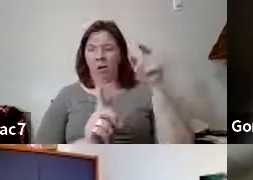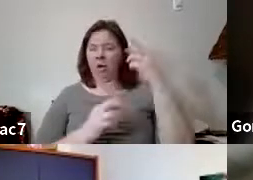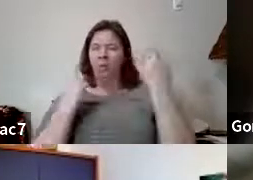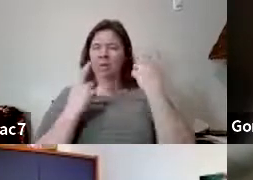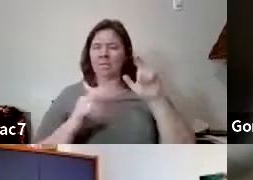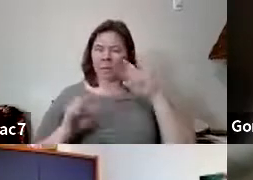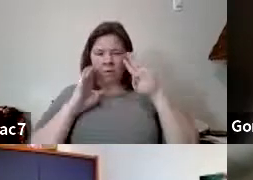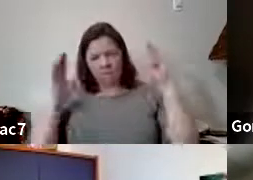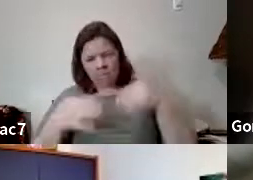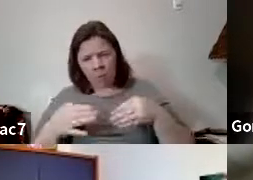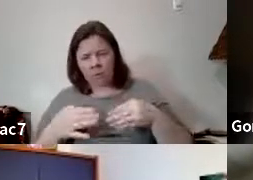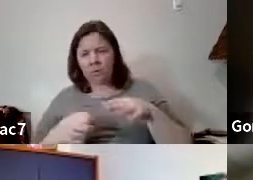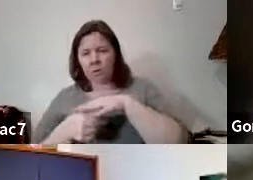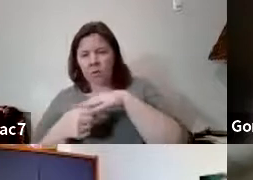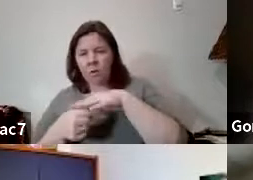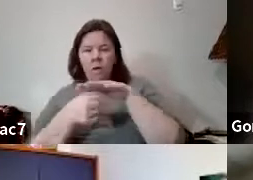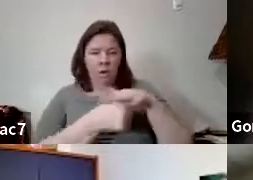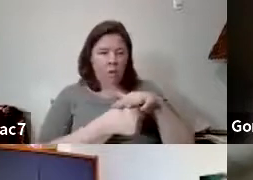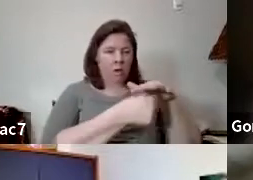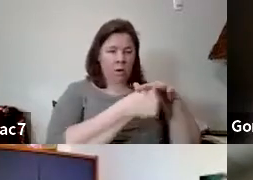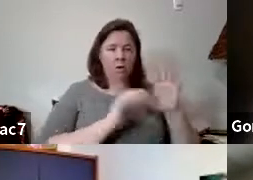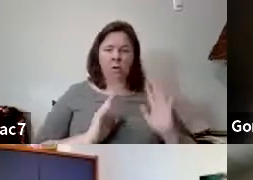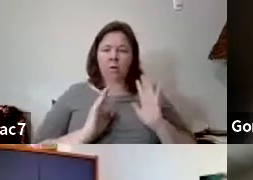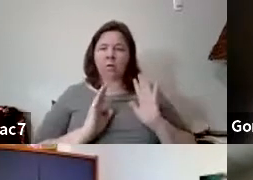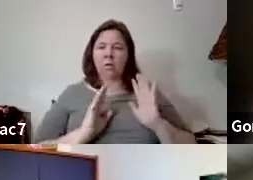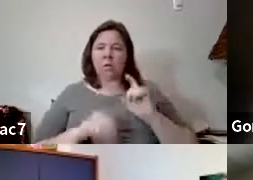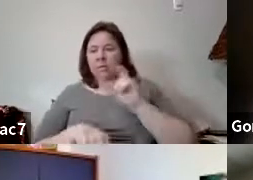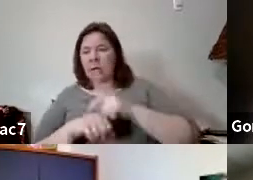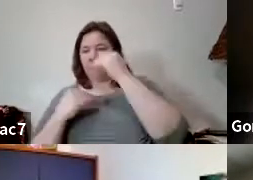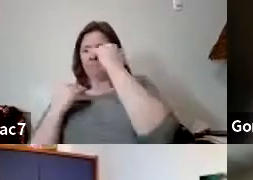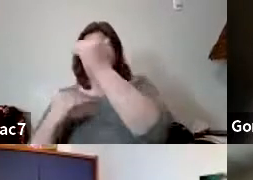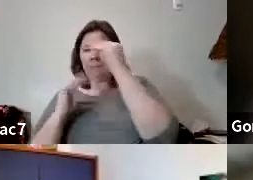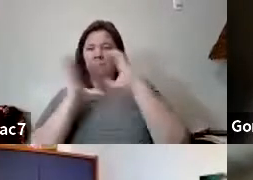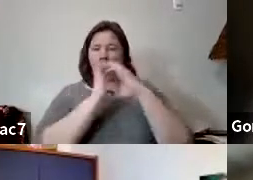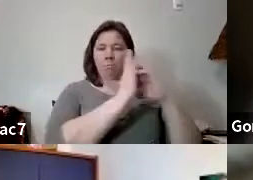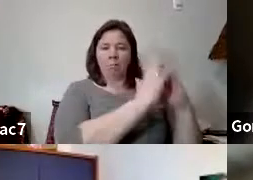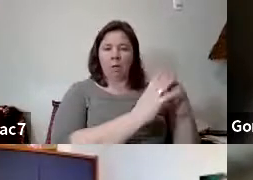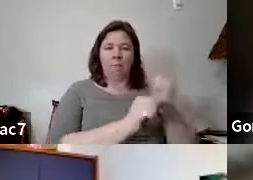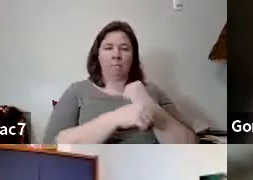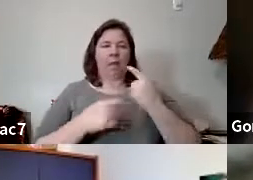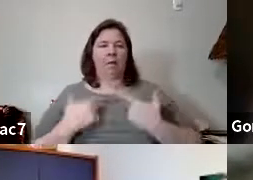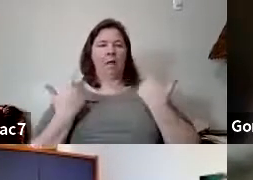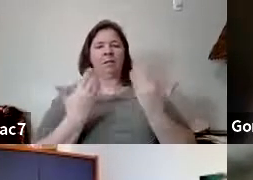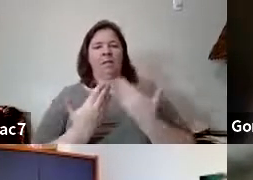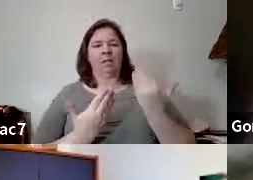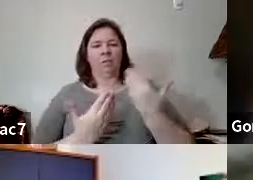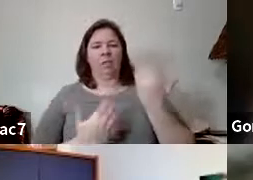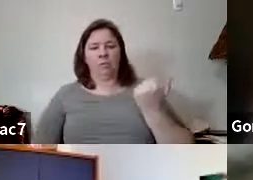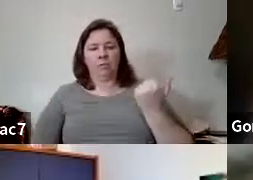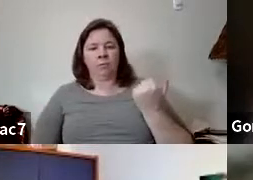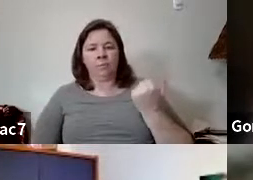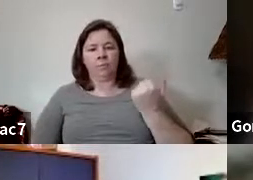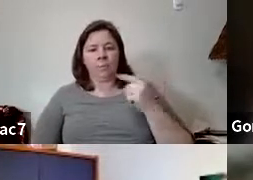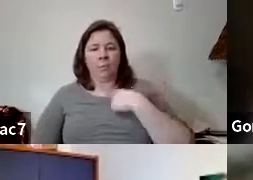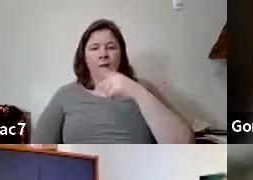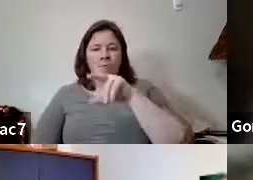to focus on certain areas at certain times, and I'm time blocking, which makes life a lot easier. But I see that there's a